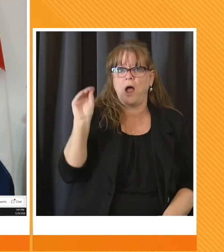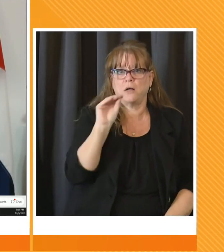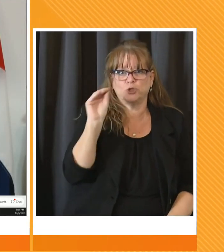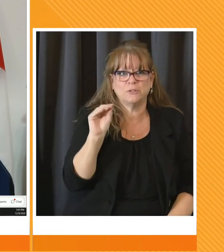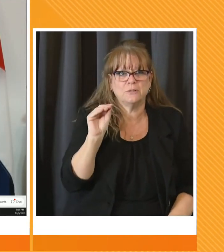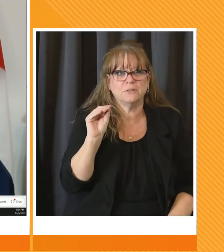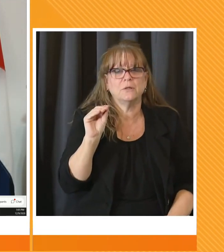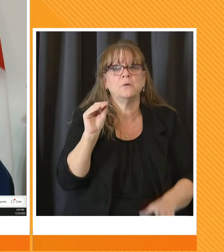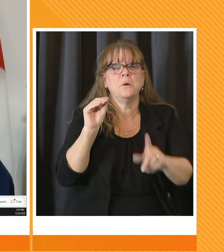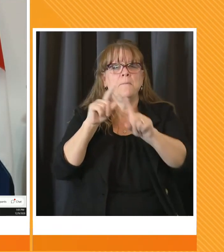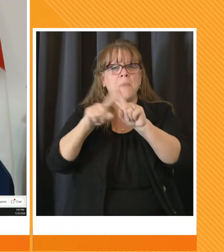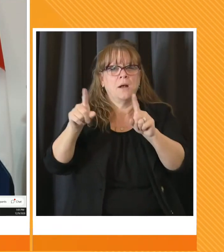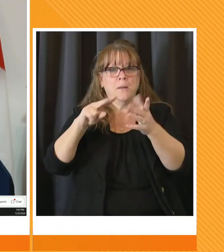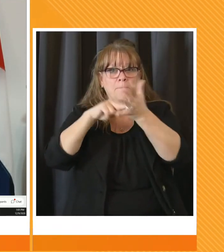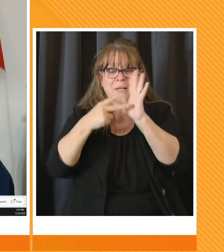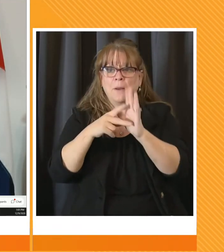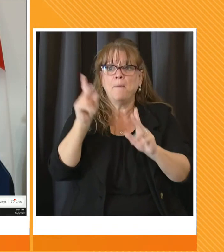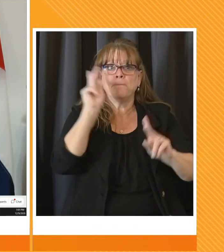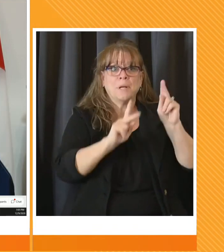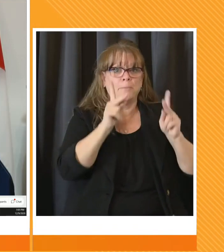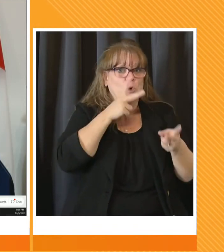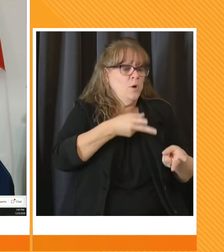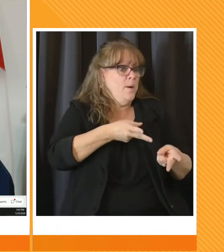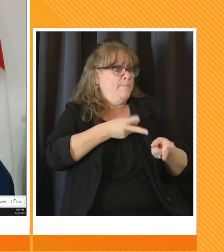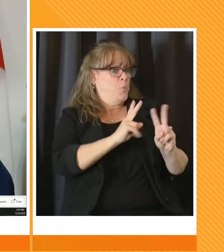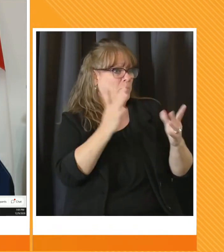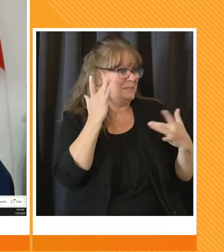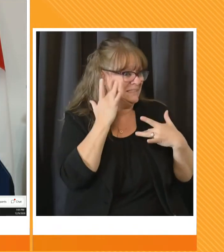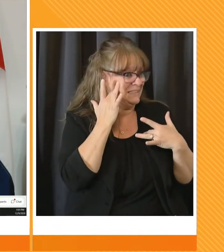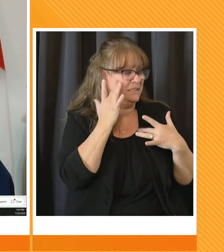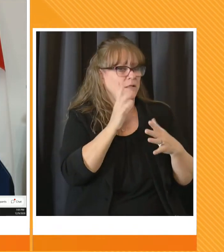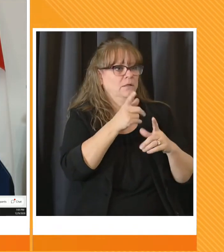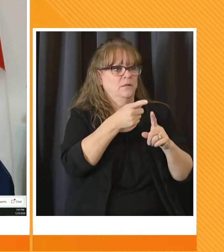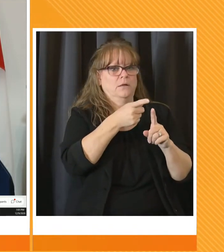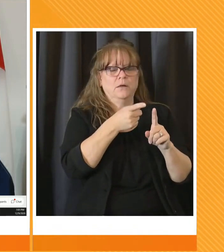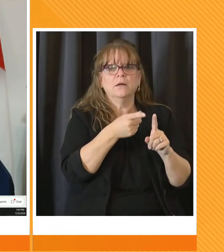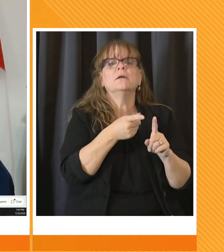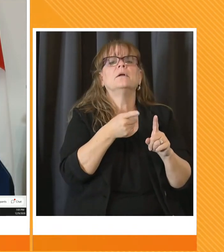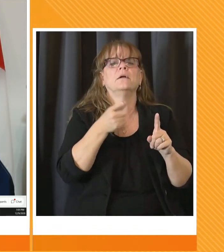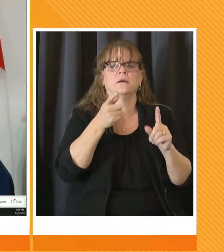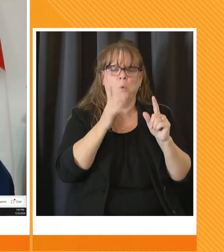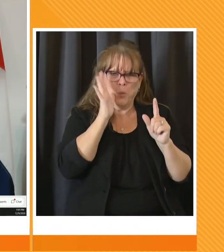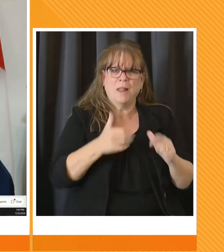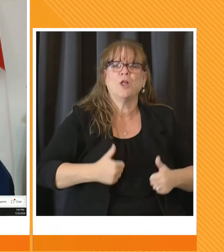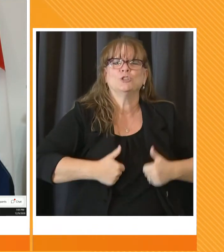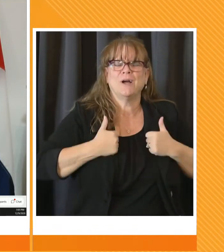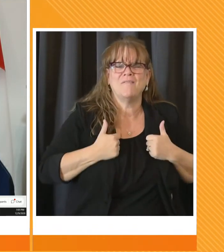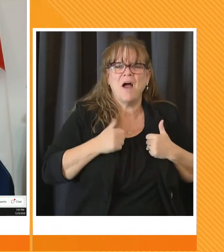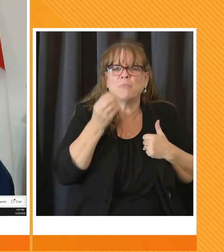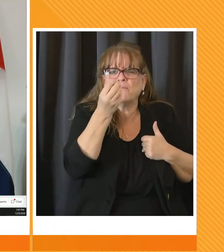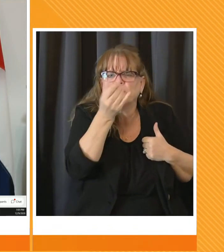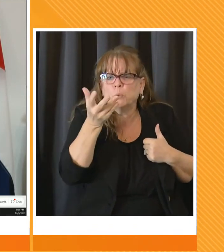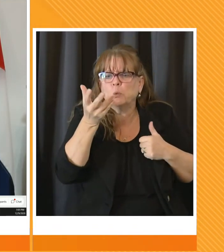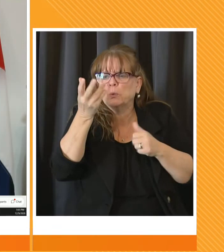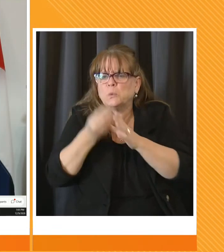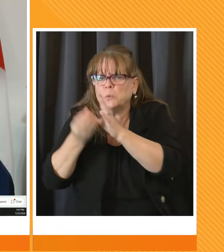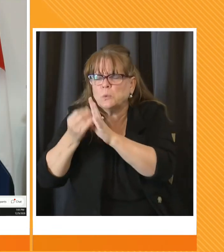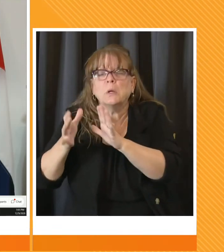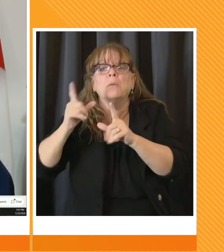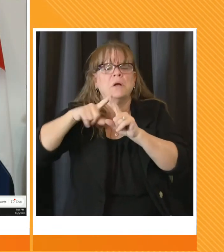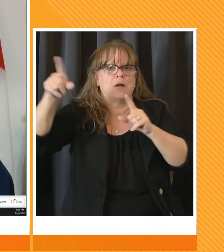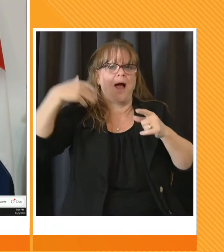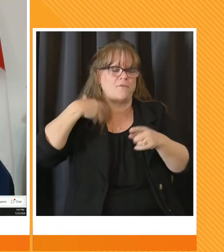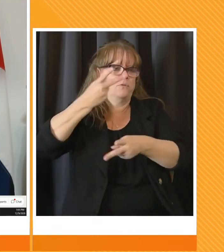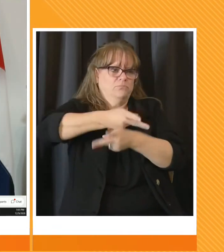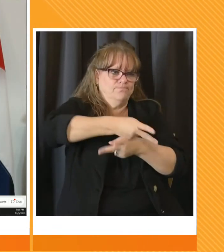the medical treatment that they need to get better. I want to thank everybody for their input into this vaccine